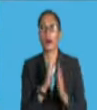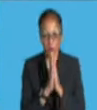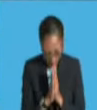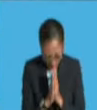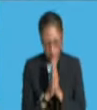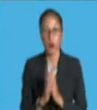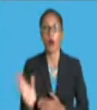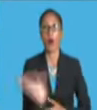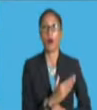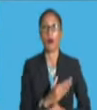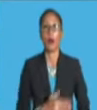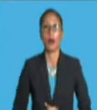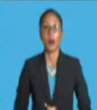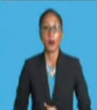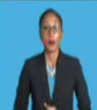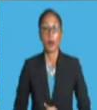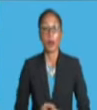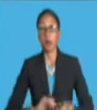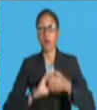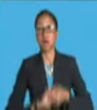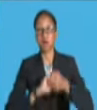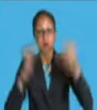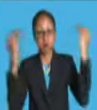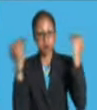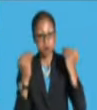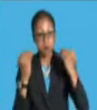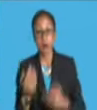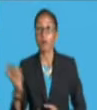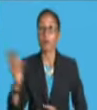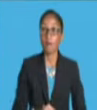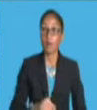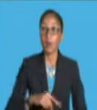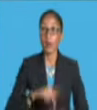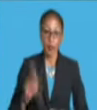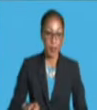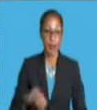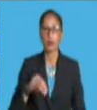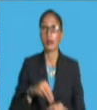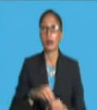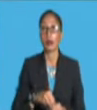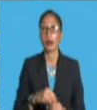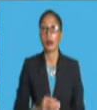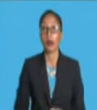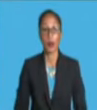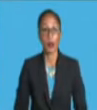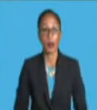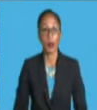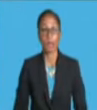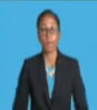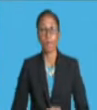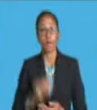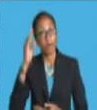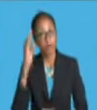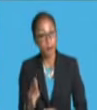to you all. I congratulate the Speaker on her appointment and look forward to serving under her direction. Madam,